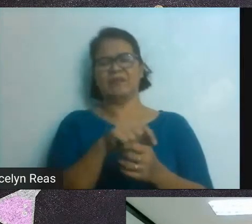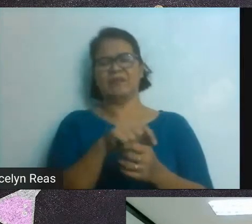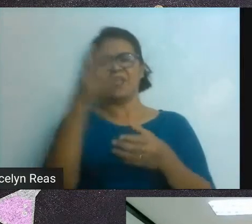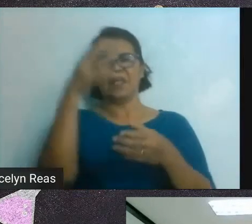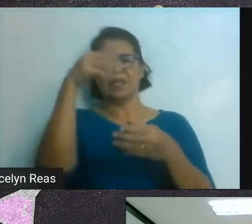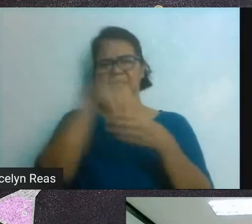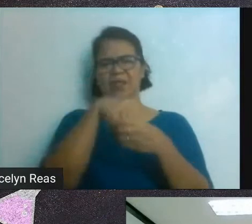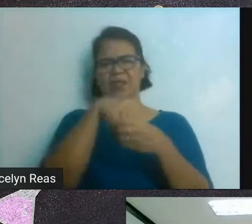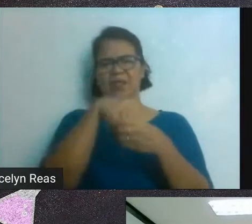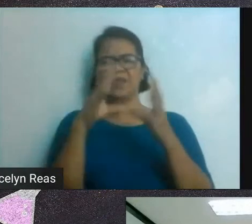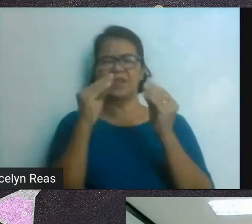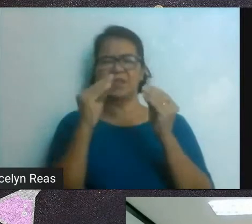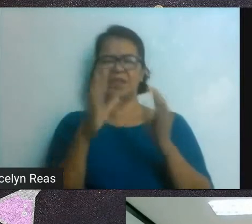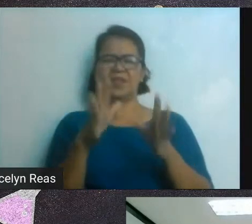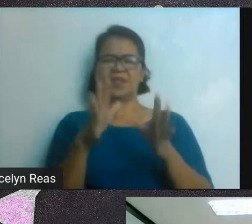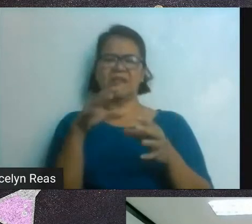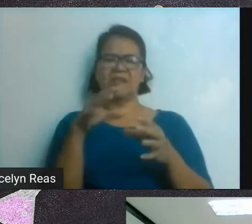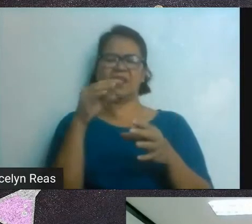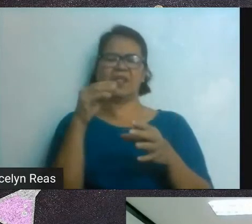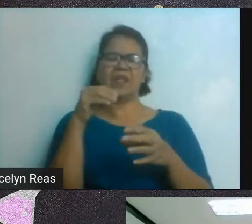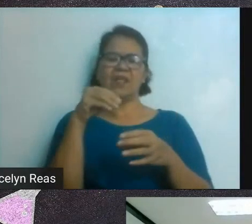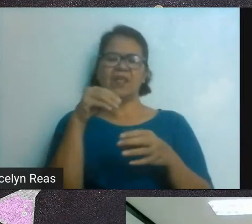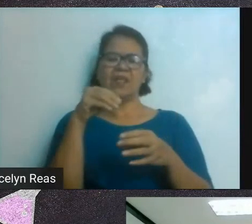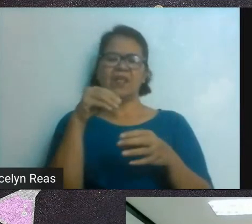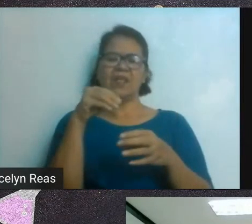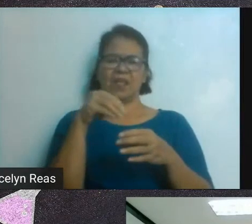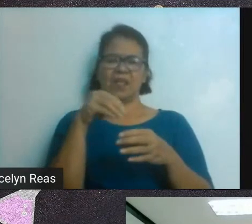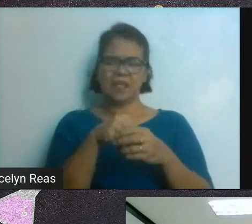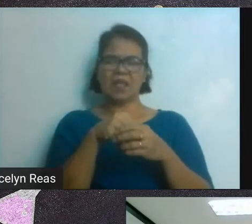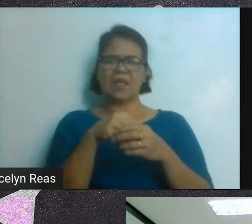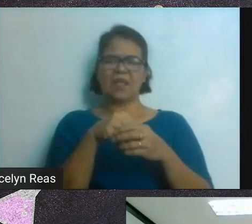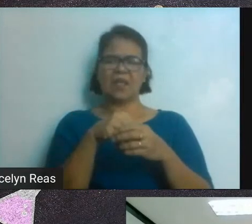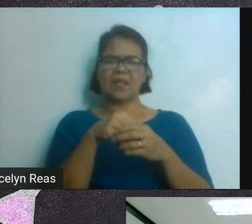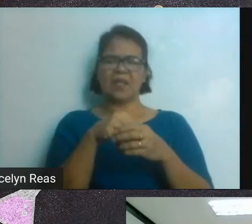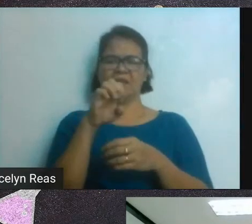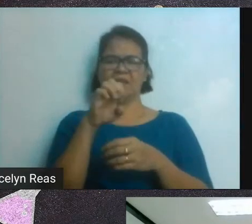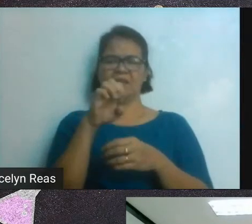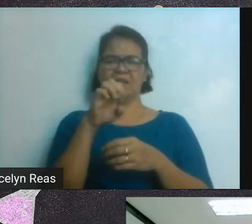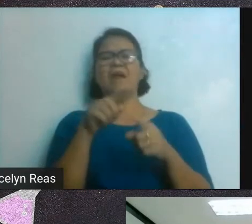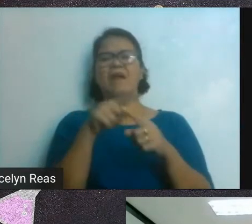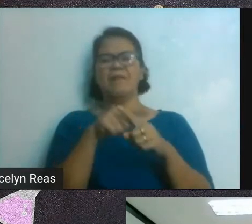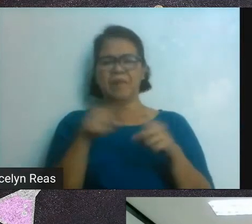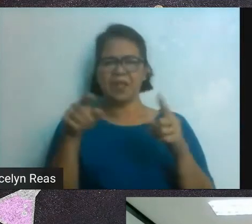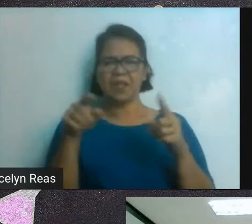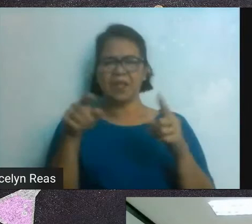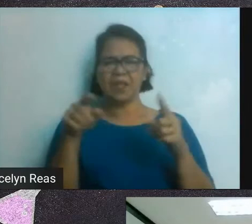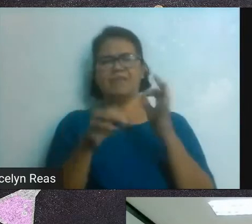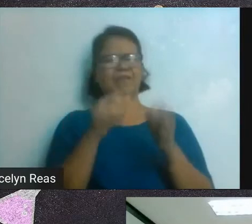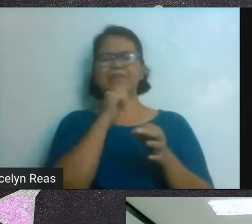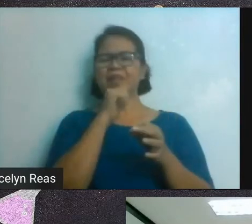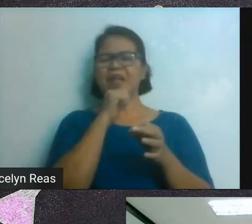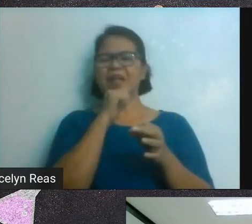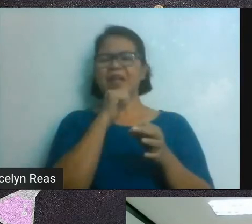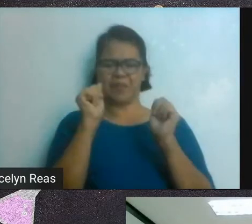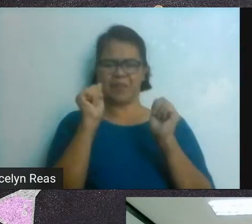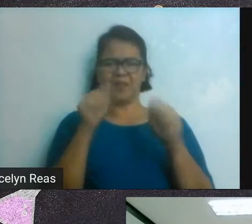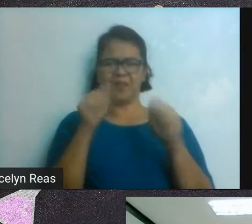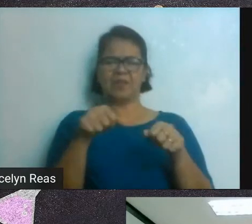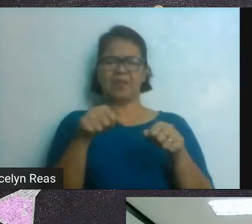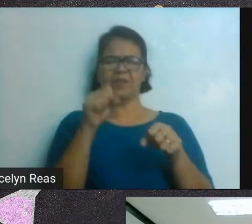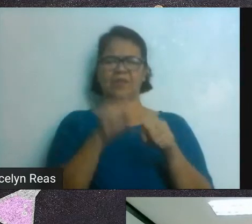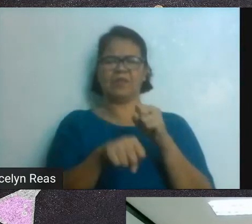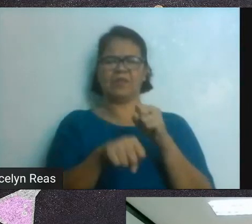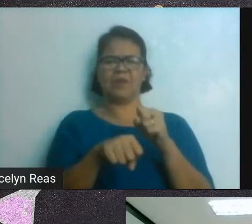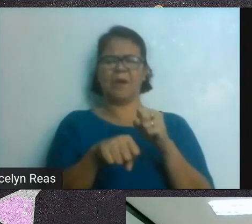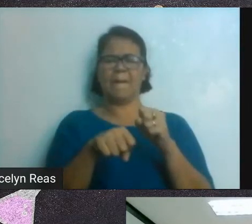is not possible, again, sorry, but ang nakikita ko, ang medyo mas madali yung may access